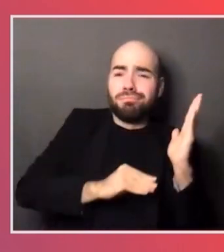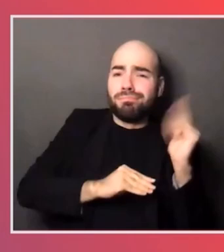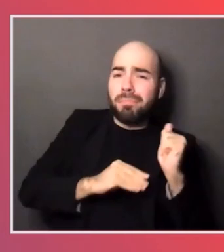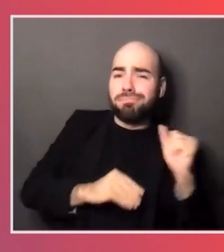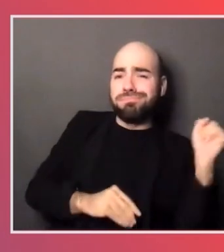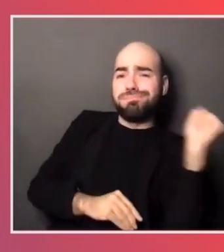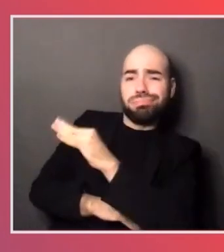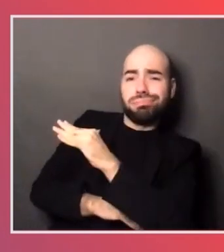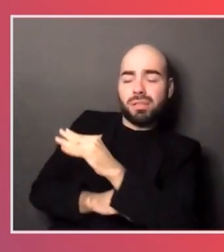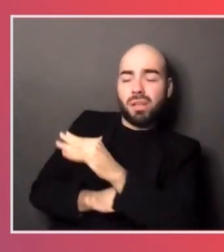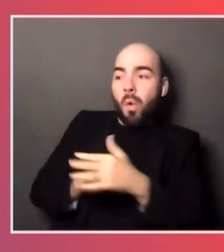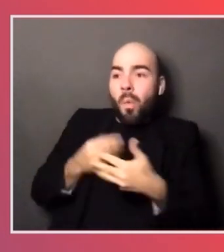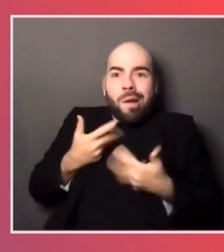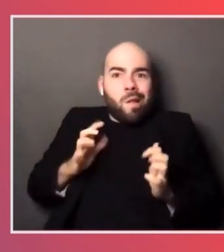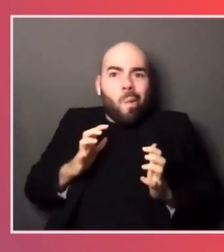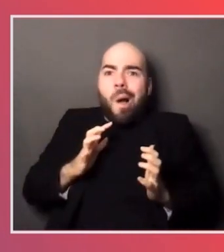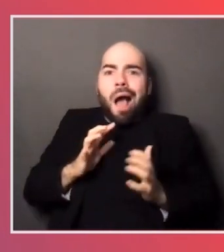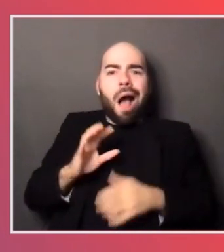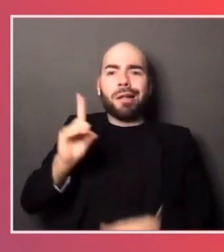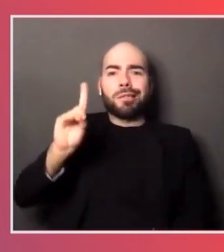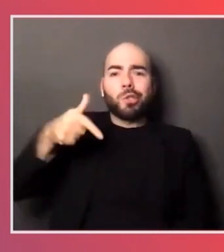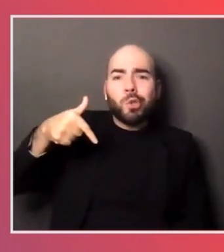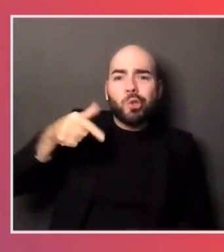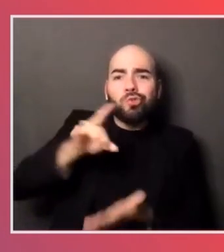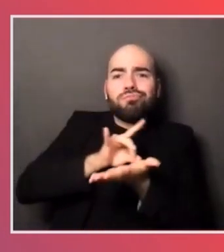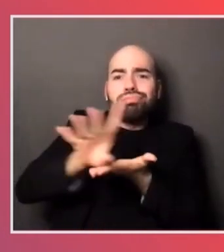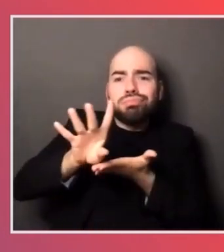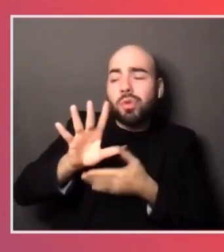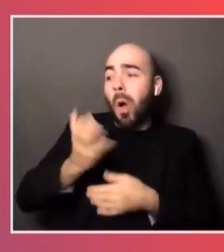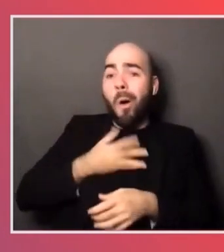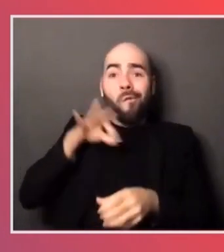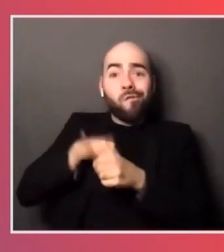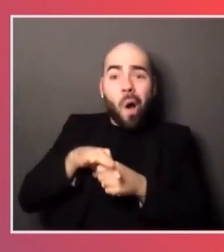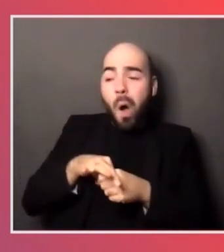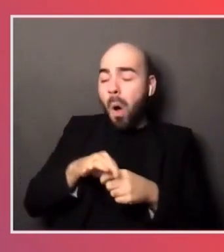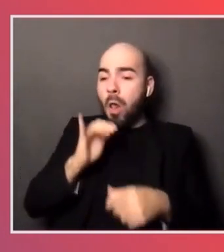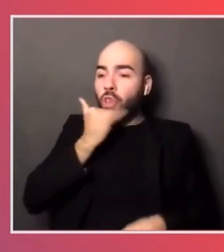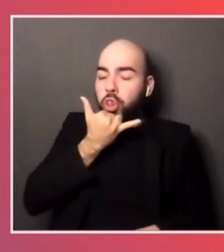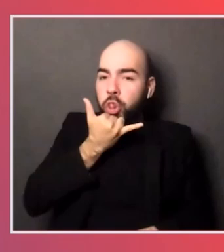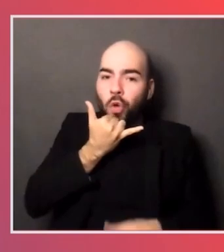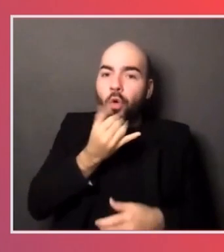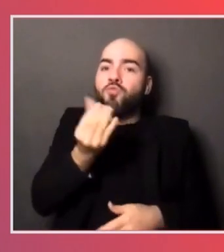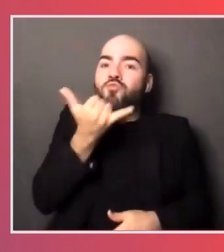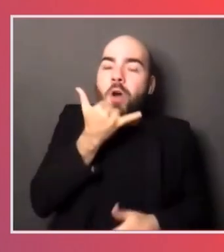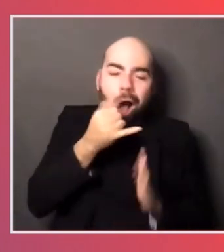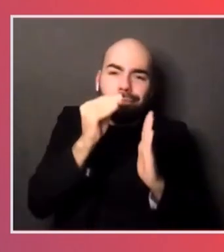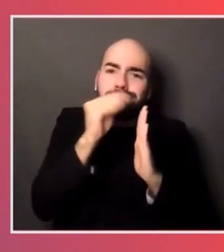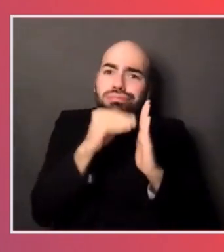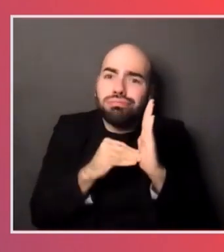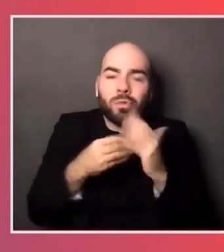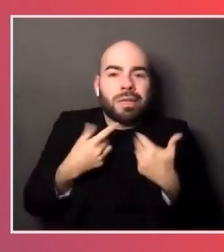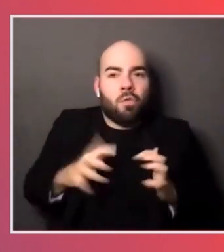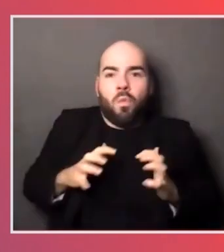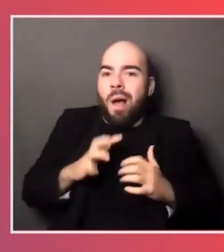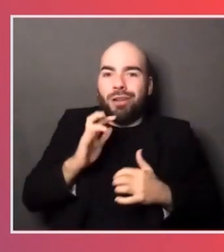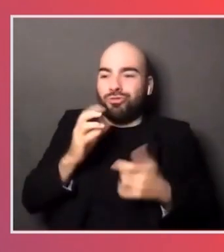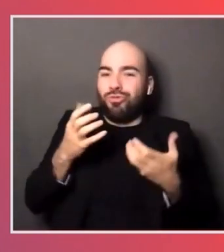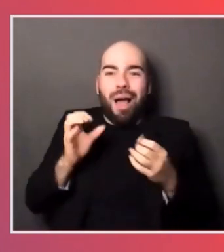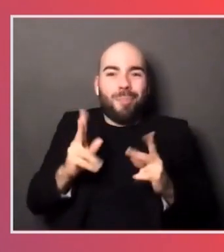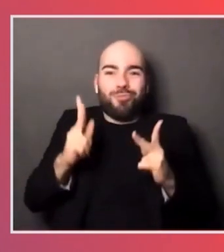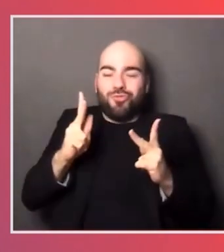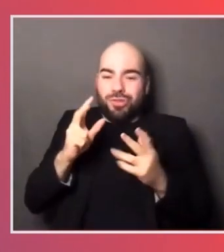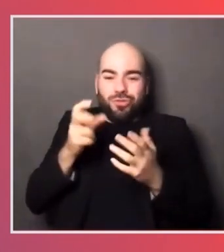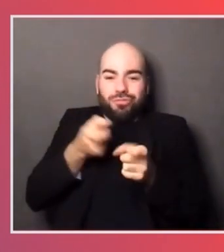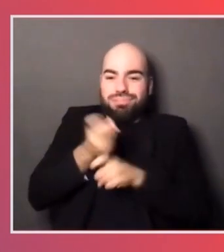be thrown out in any way possible. That's awesome. We've got